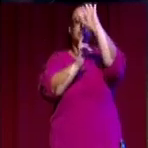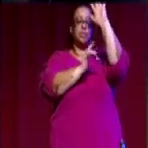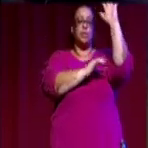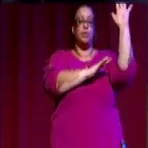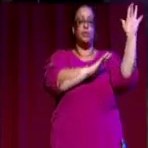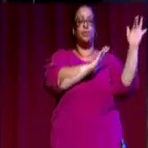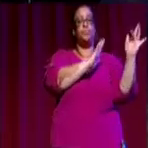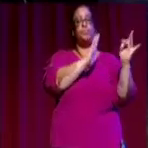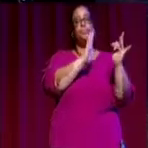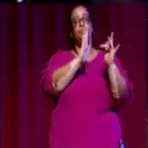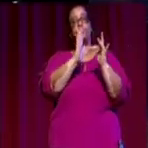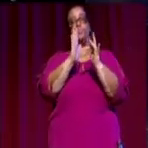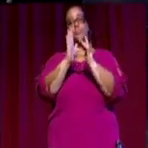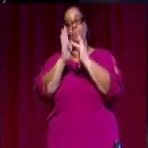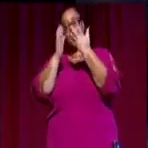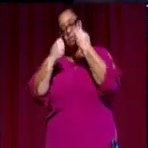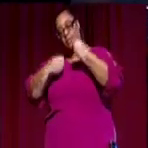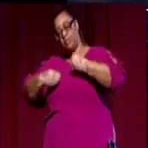Jesus